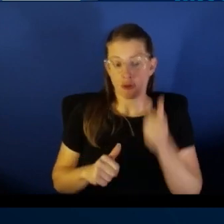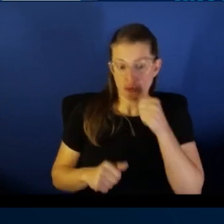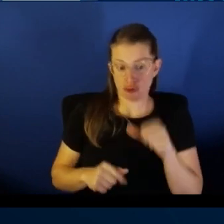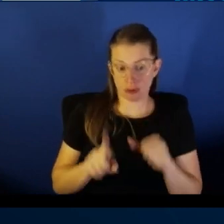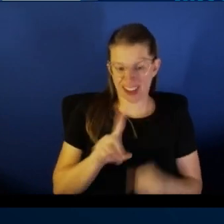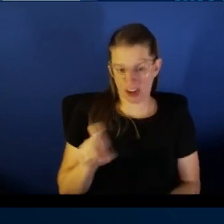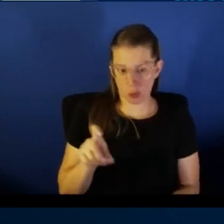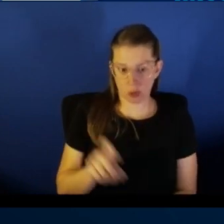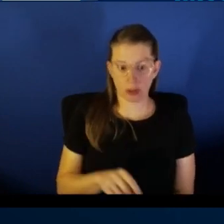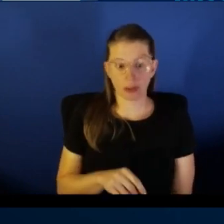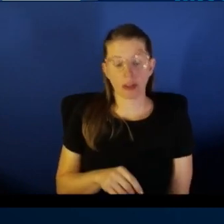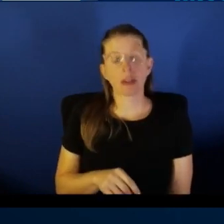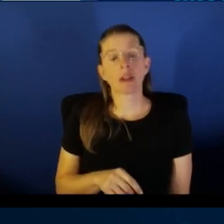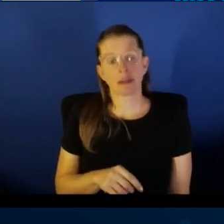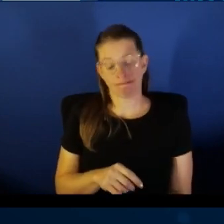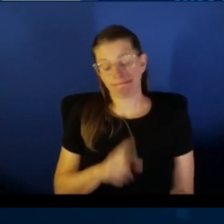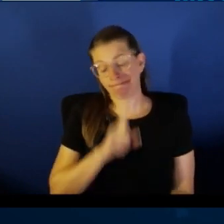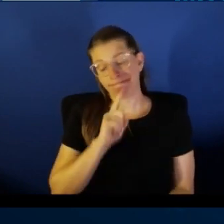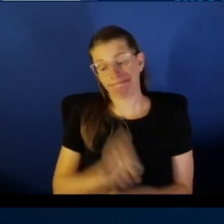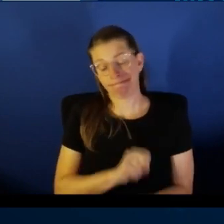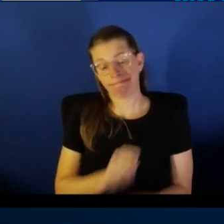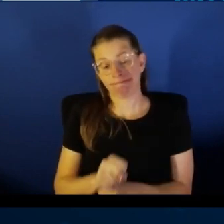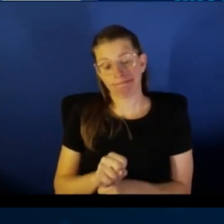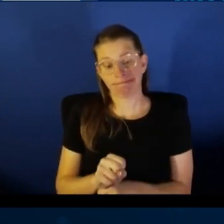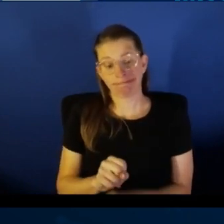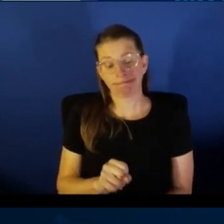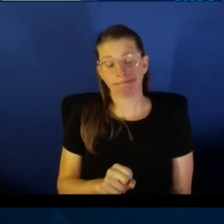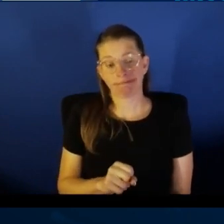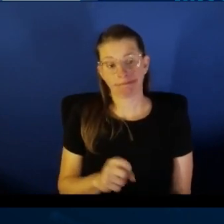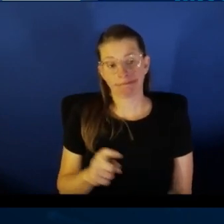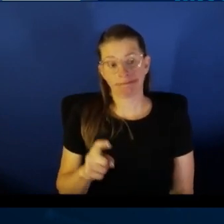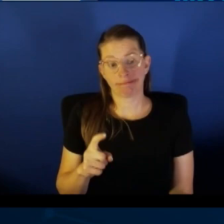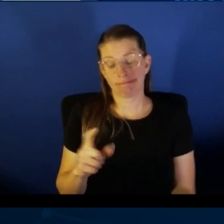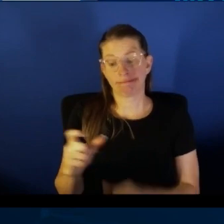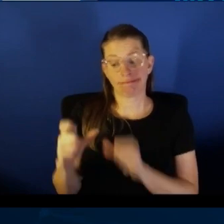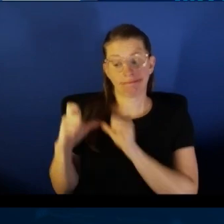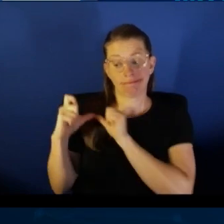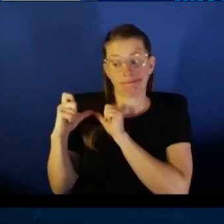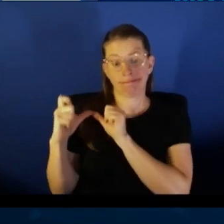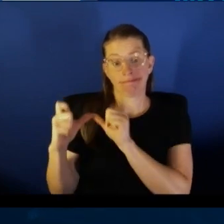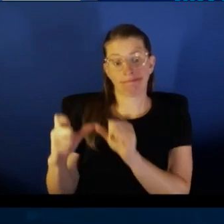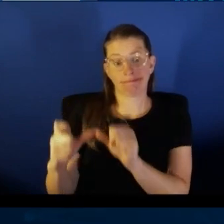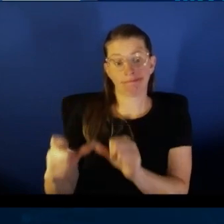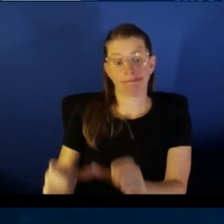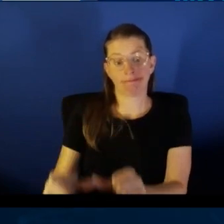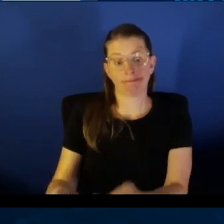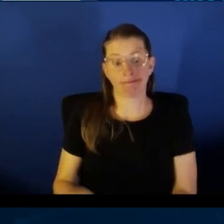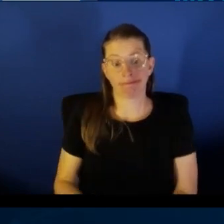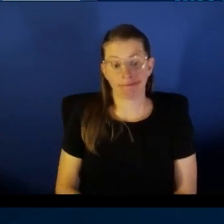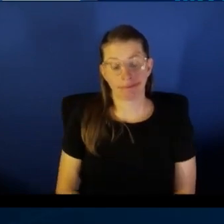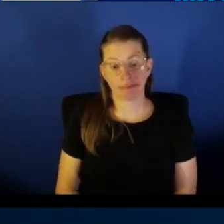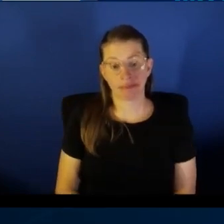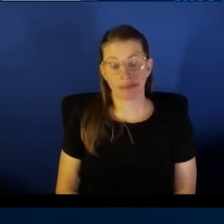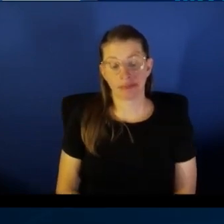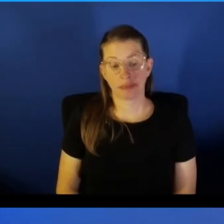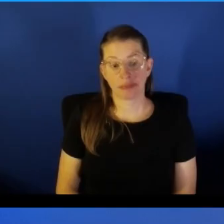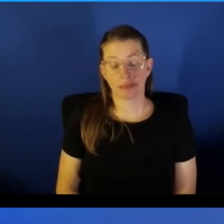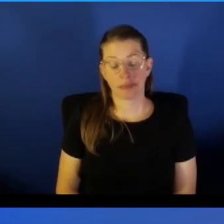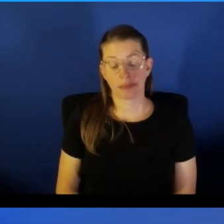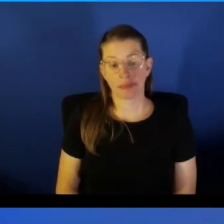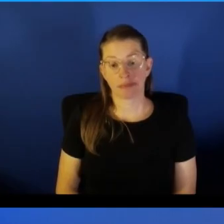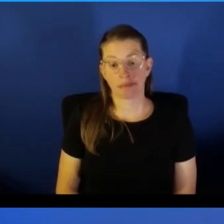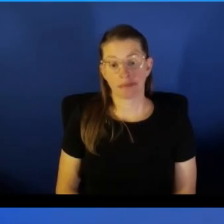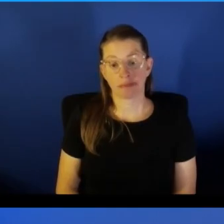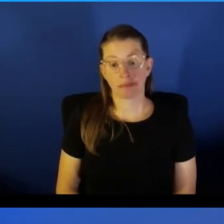that is the case, and it's been kind of a consistent pattern for a really long time. There is an increased awareness